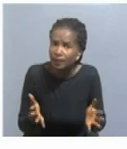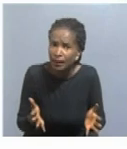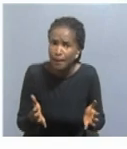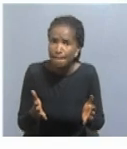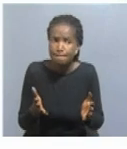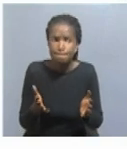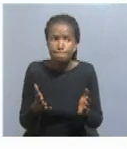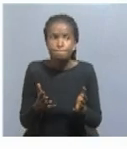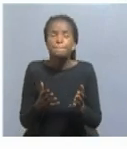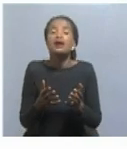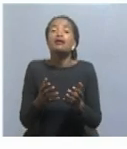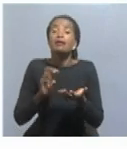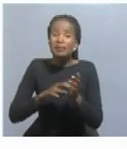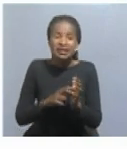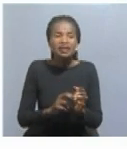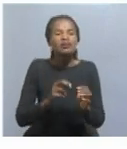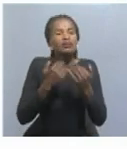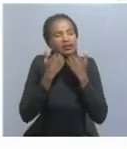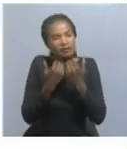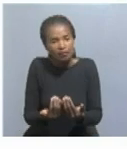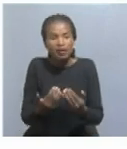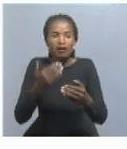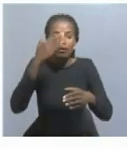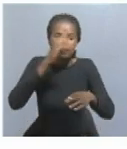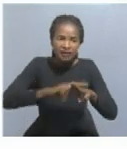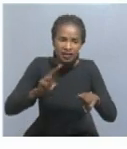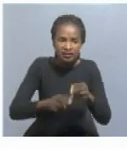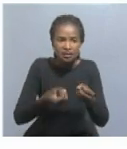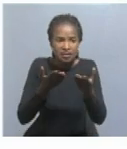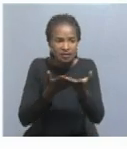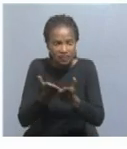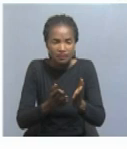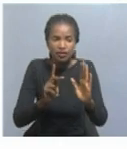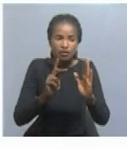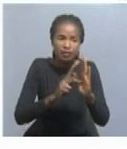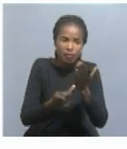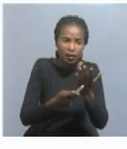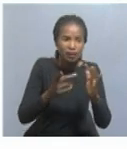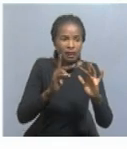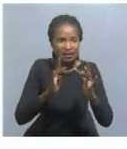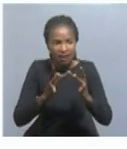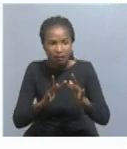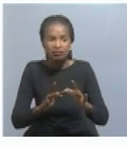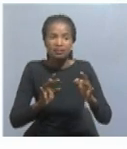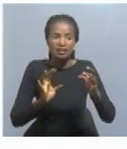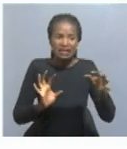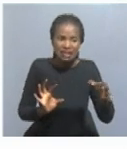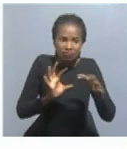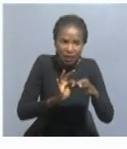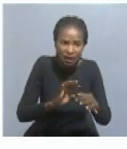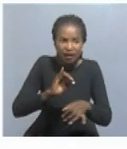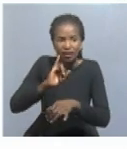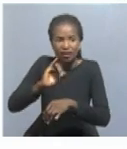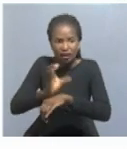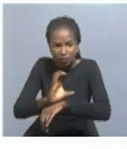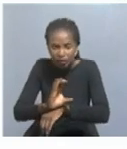has revealed the urgency for us to even move faster with some of these programs, particularly IT connectivity and automation, which